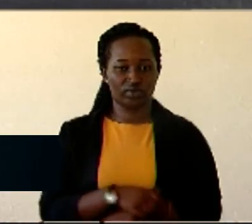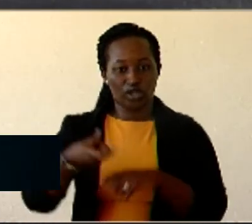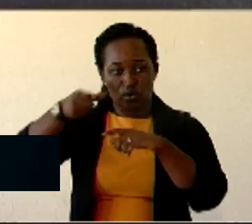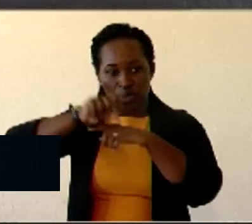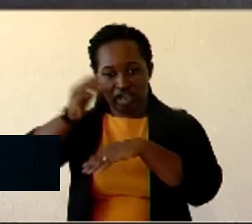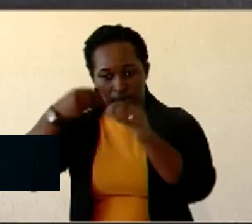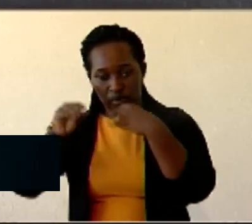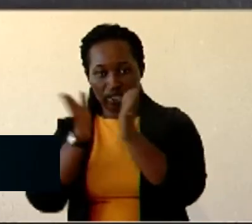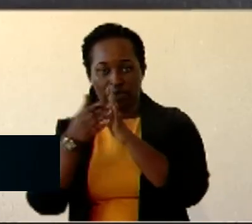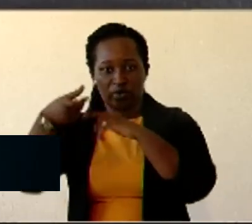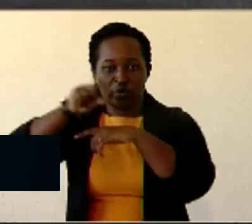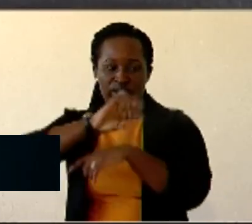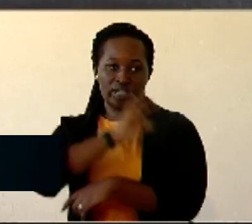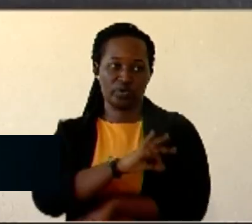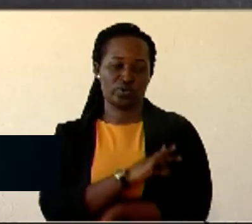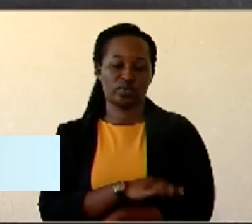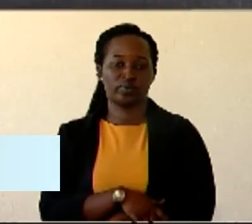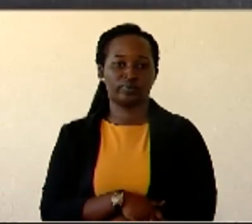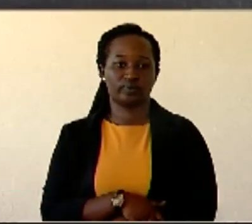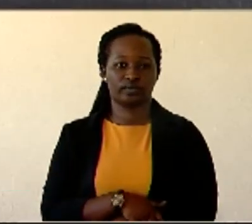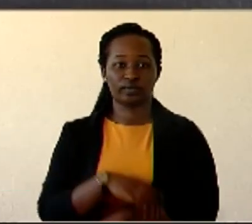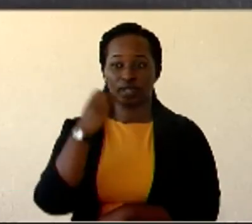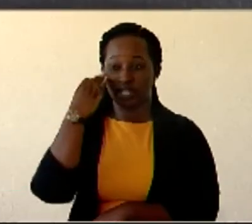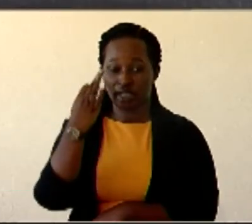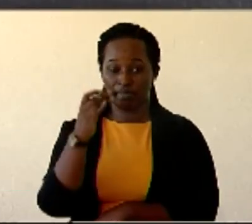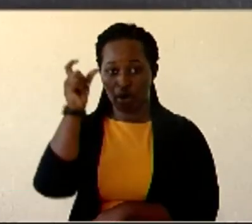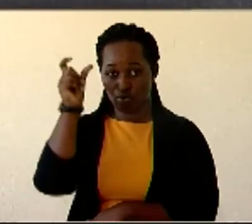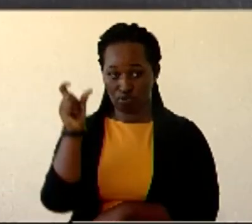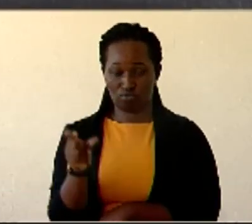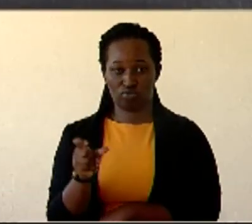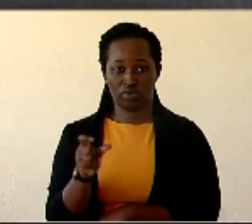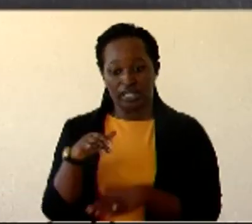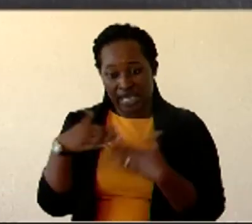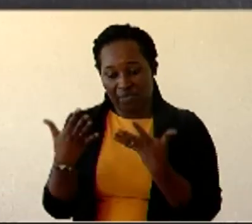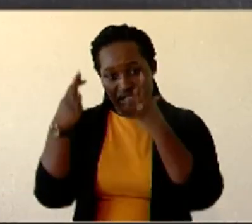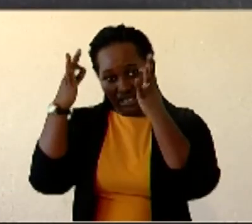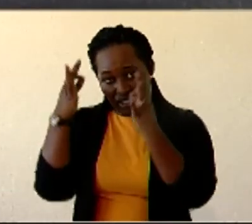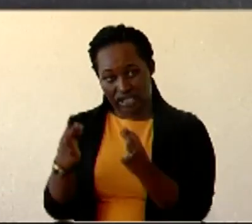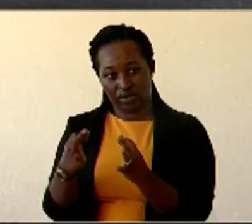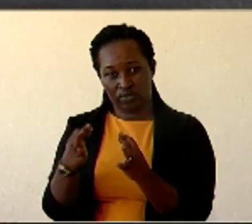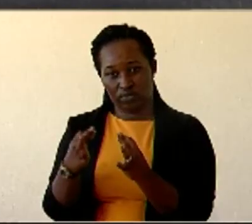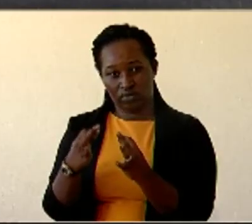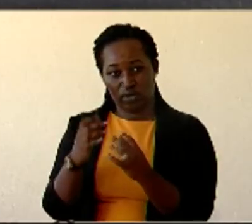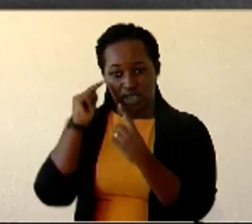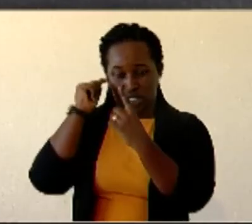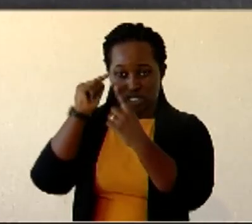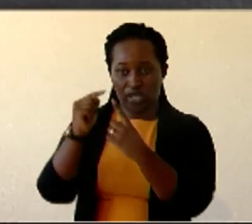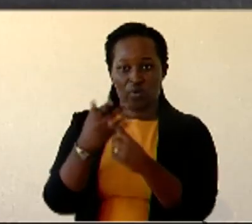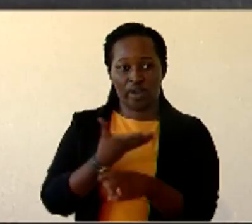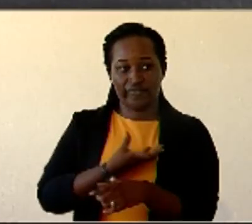Maximizing sales and maximizing profits. If the farm, or if the objective of the farm, if it